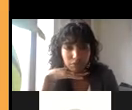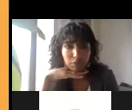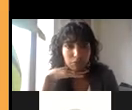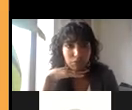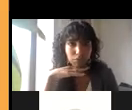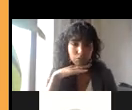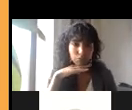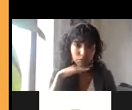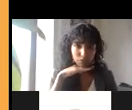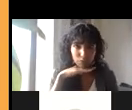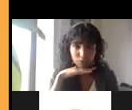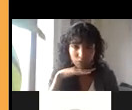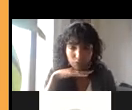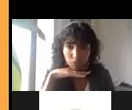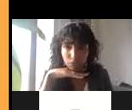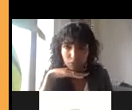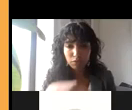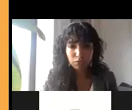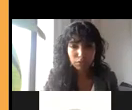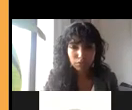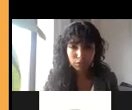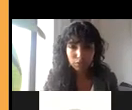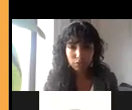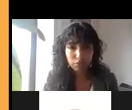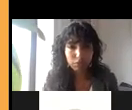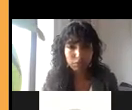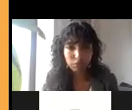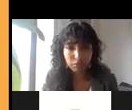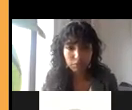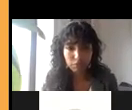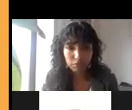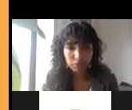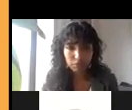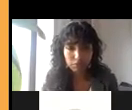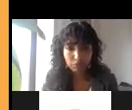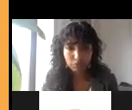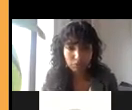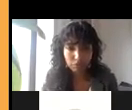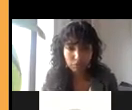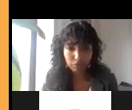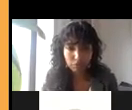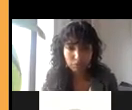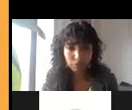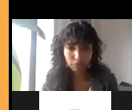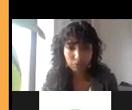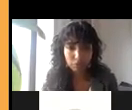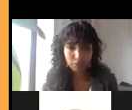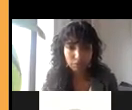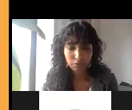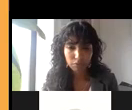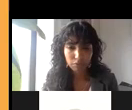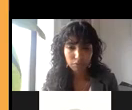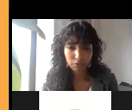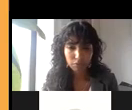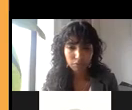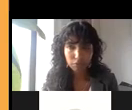informative teach-in on CAPTA CARA. And you know, this particular subject is really near and dear